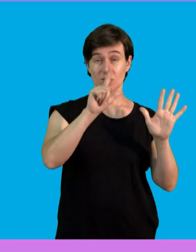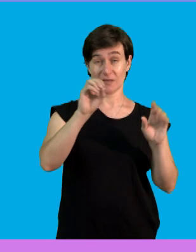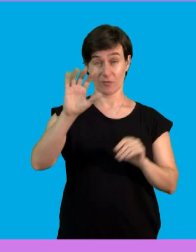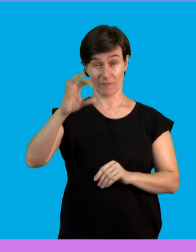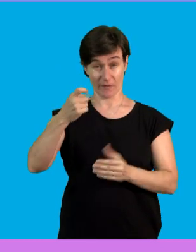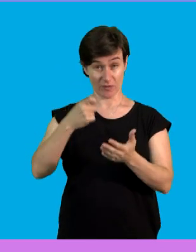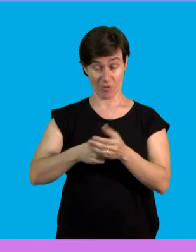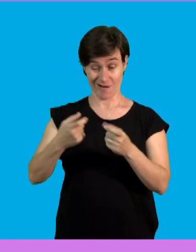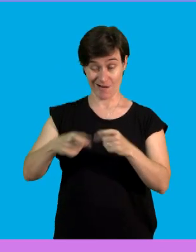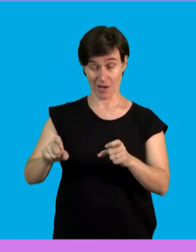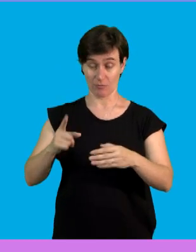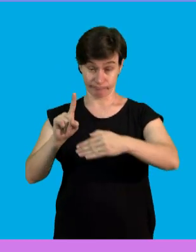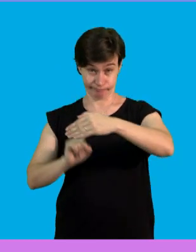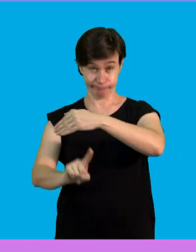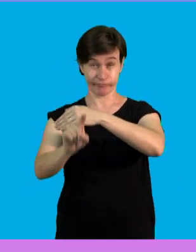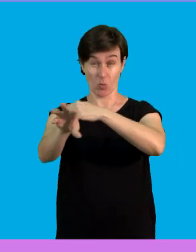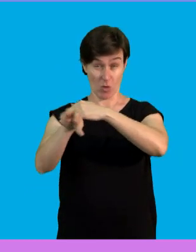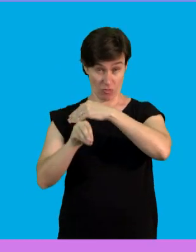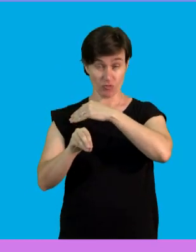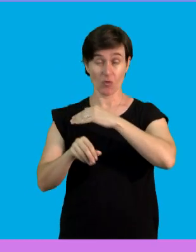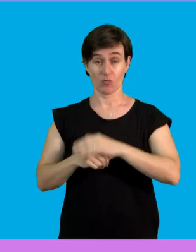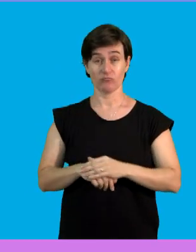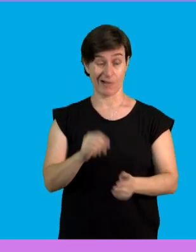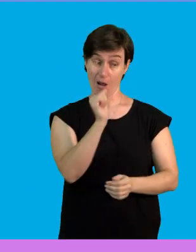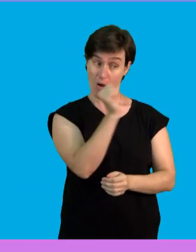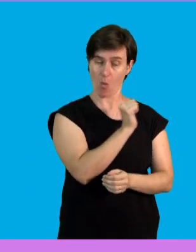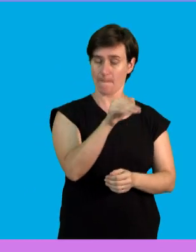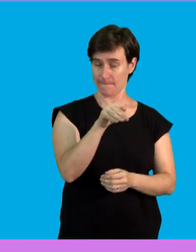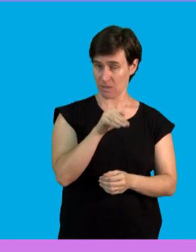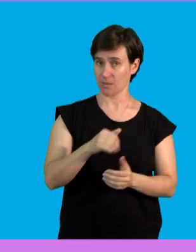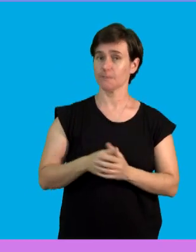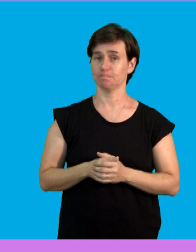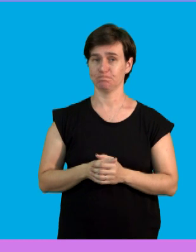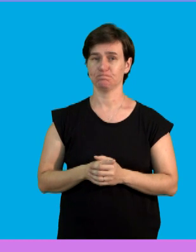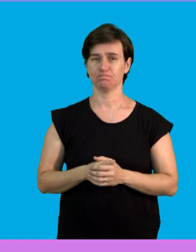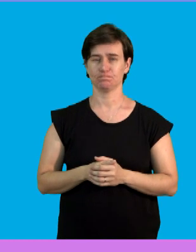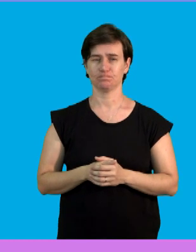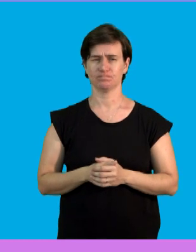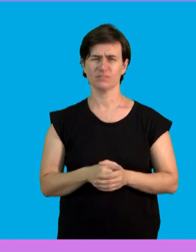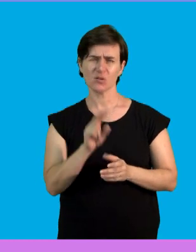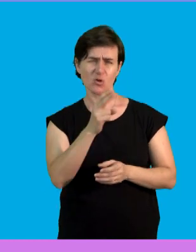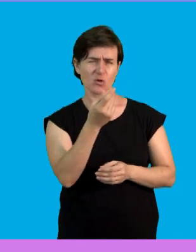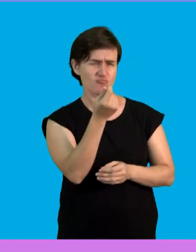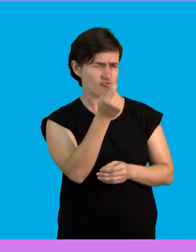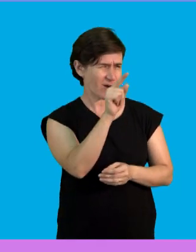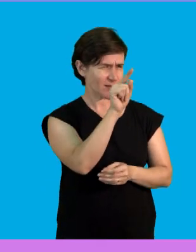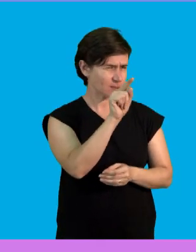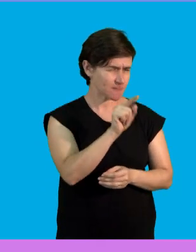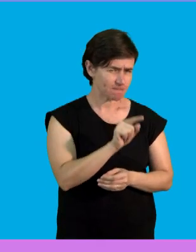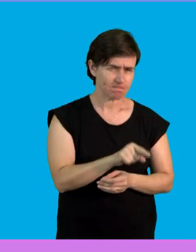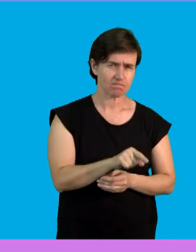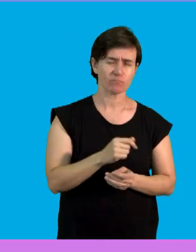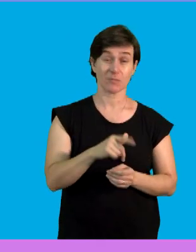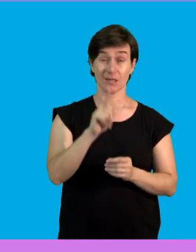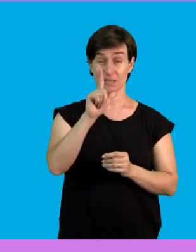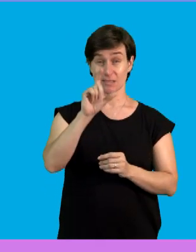counter in his own bank. So let's go and look at this. 750, a withdrawal, there